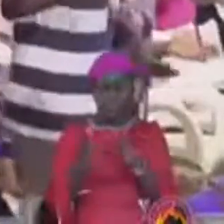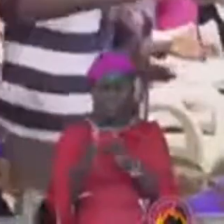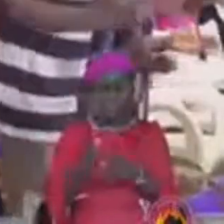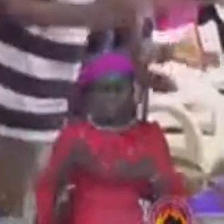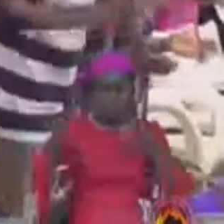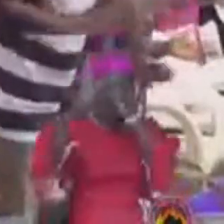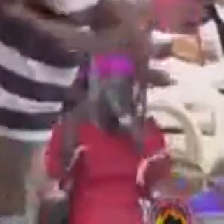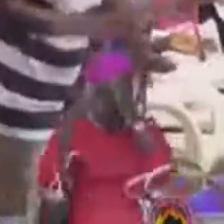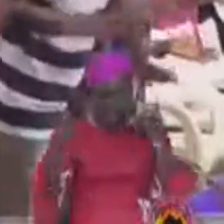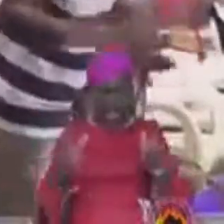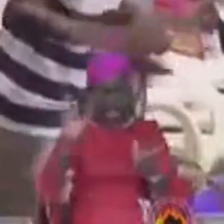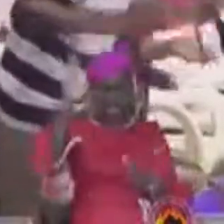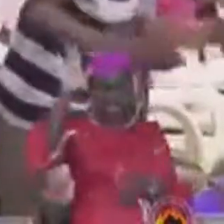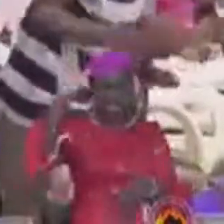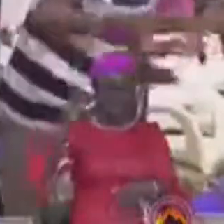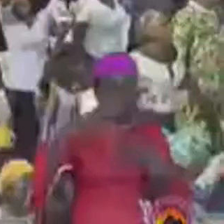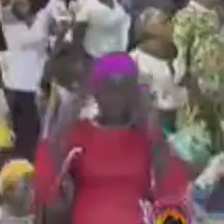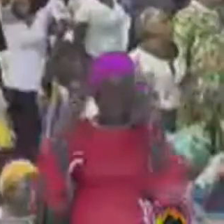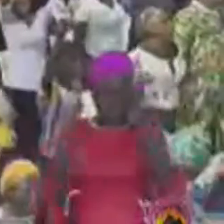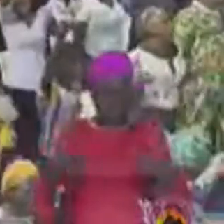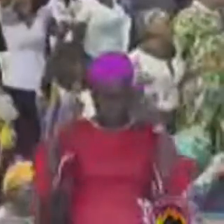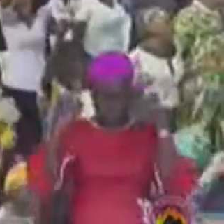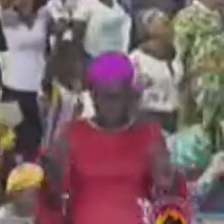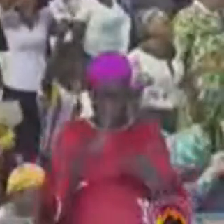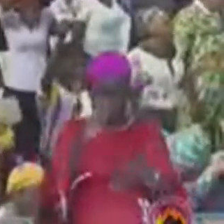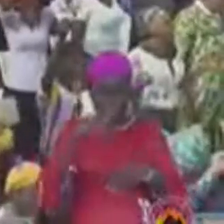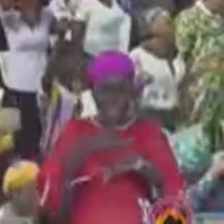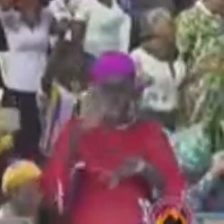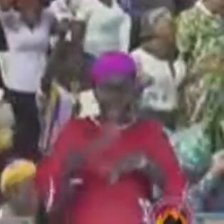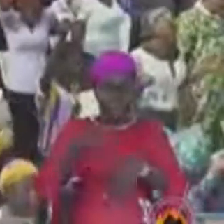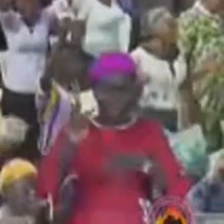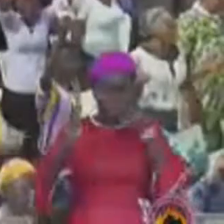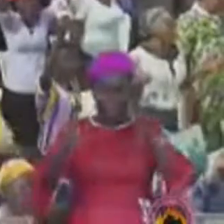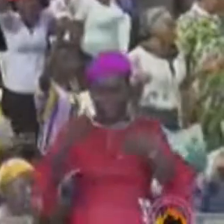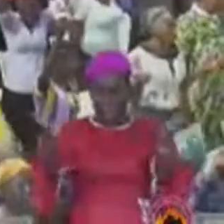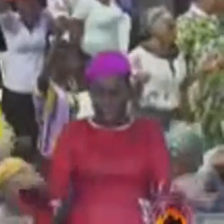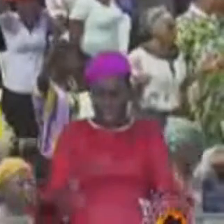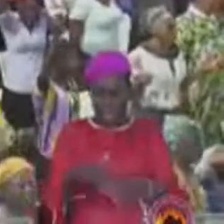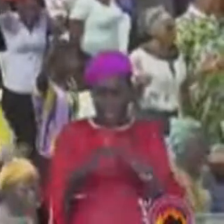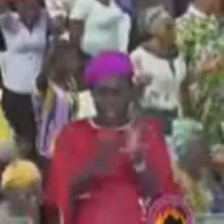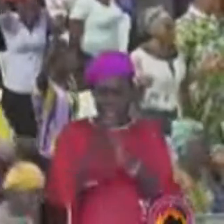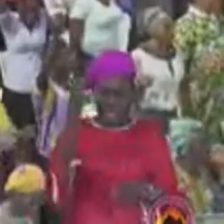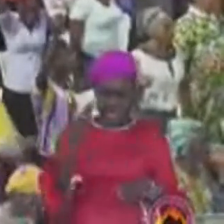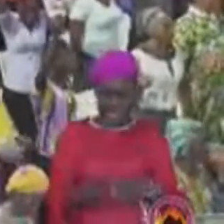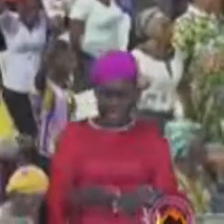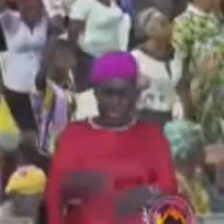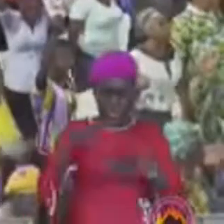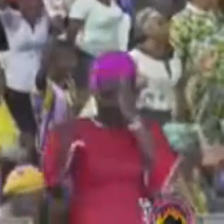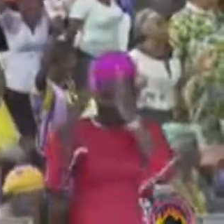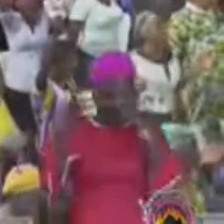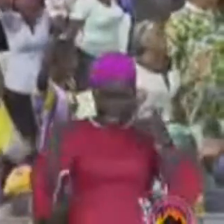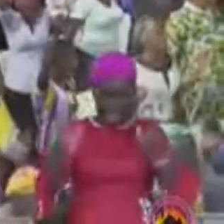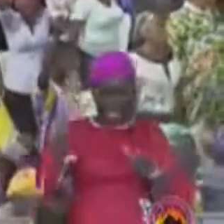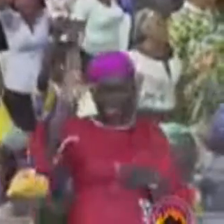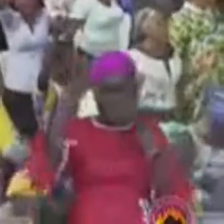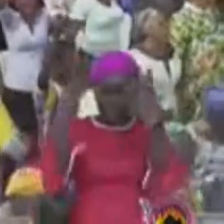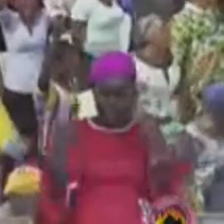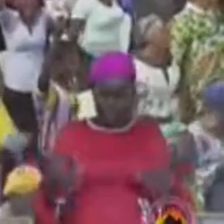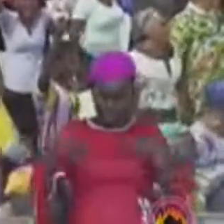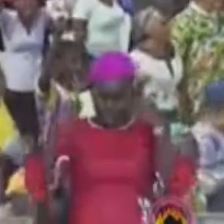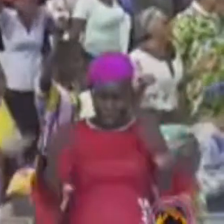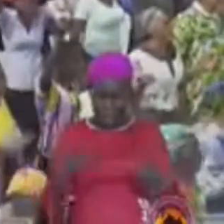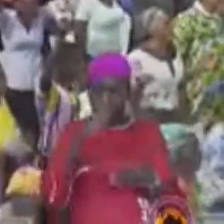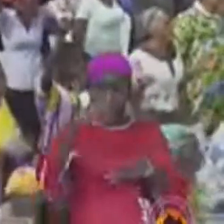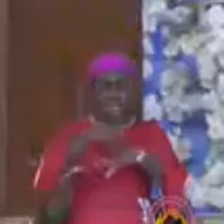solution power be released upon your people now in the name of Jesus. Father, let your solution power be released upon your people now in the name